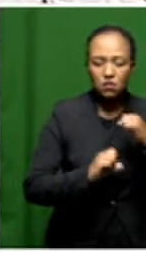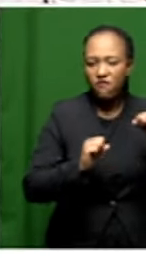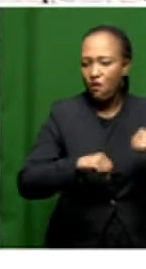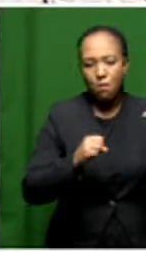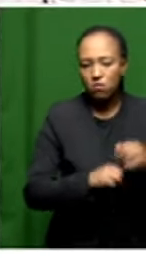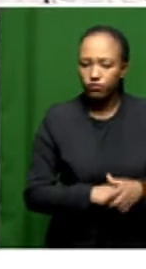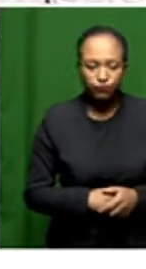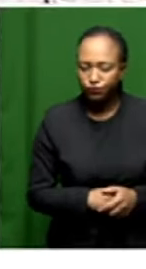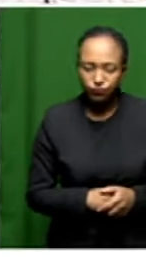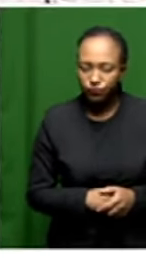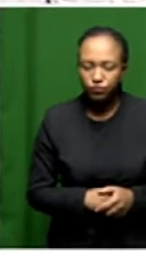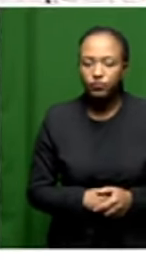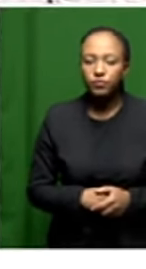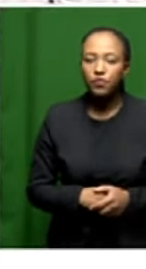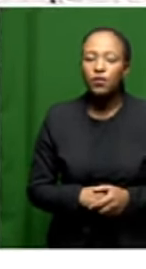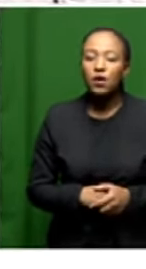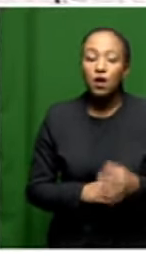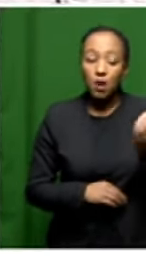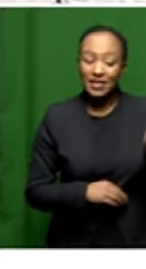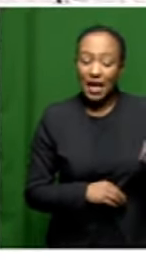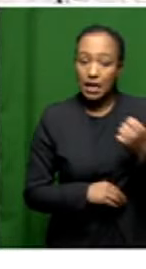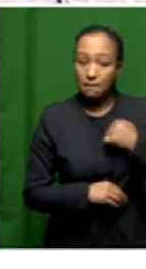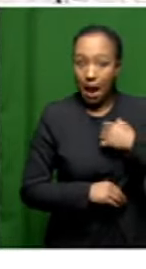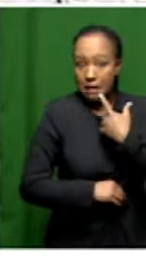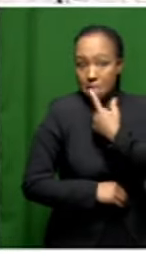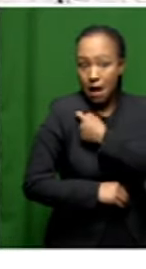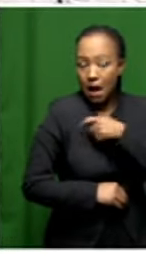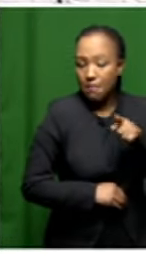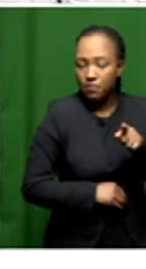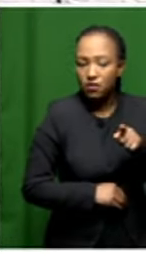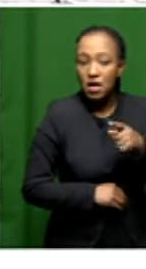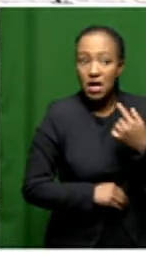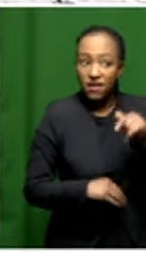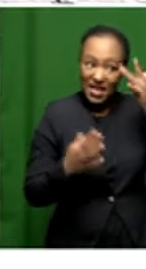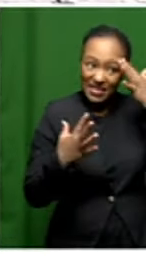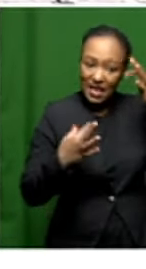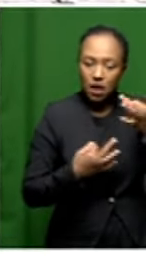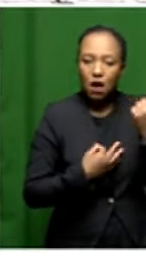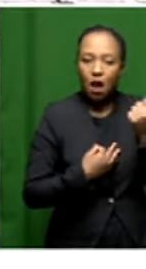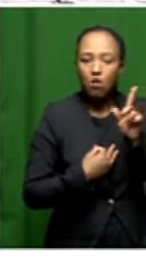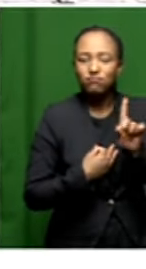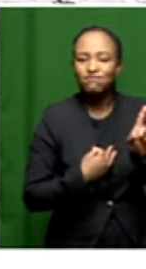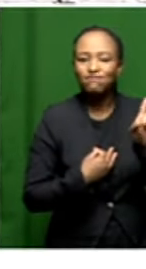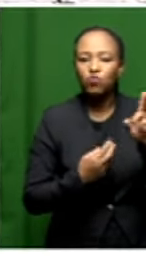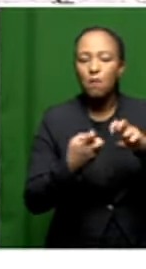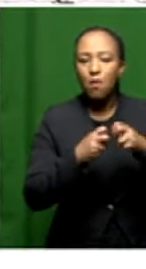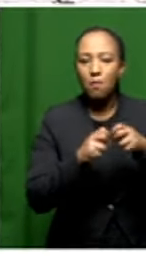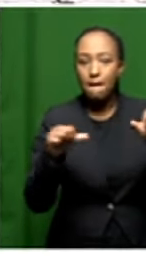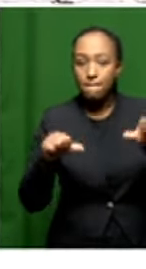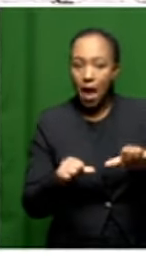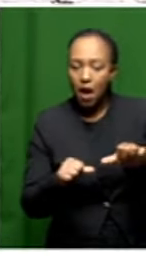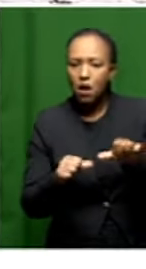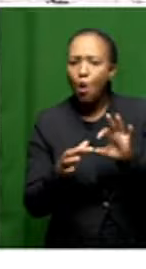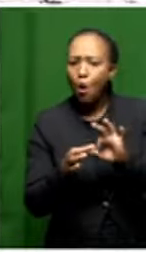She says, for me, I do not agree that my child may vaccinate. If so, they decide to go alone, it will be a problem if they come back home